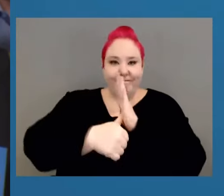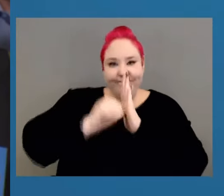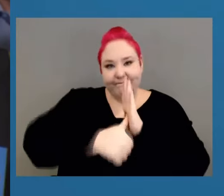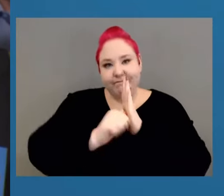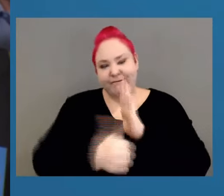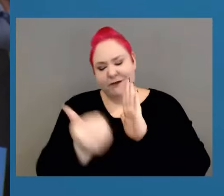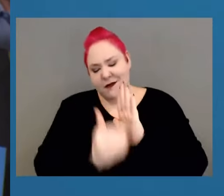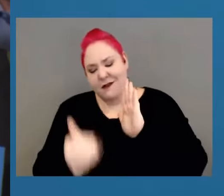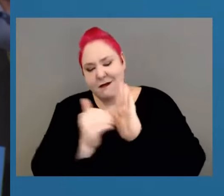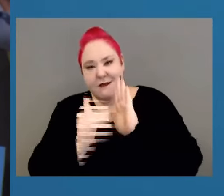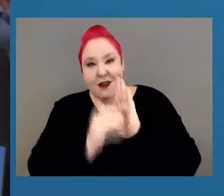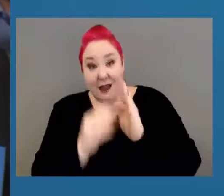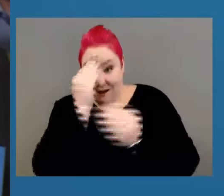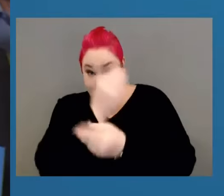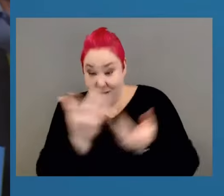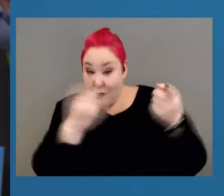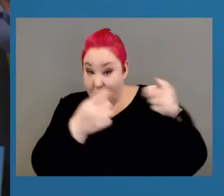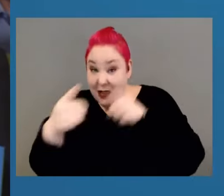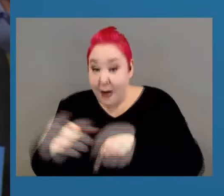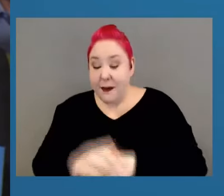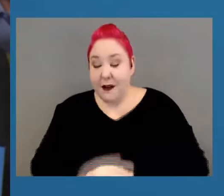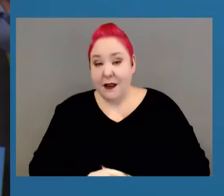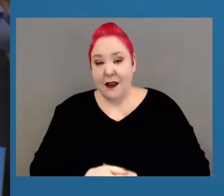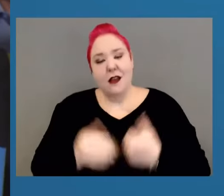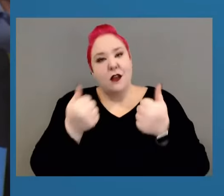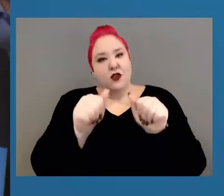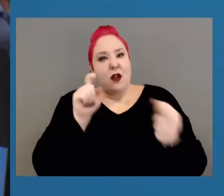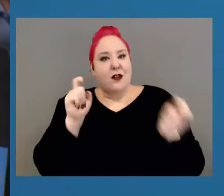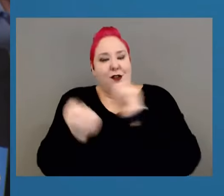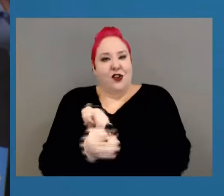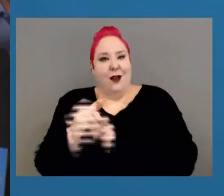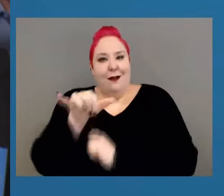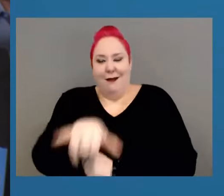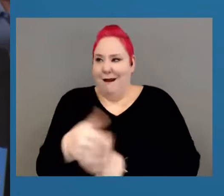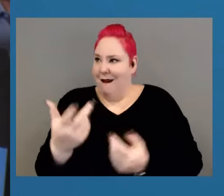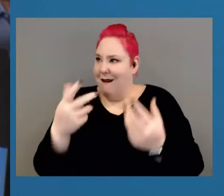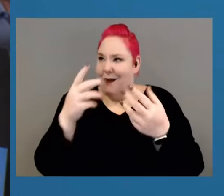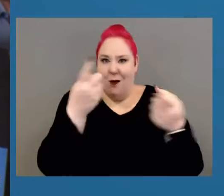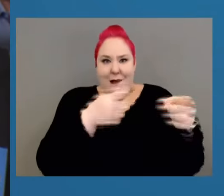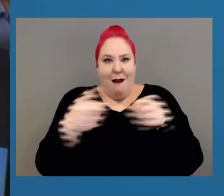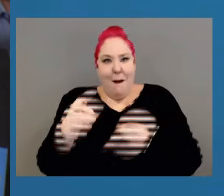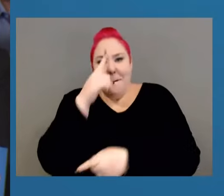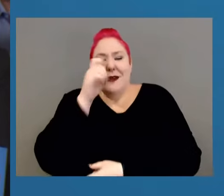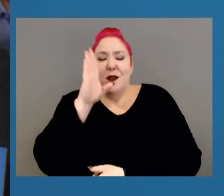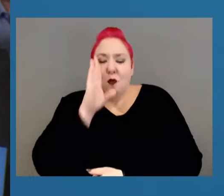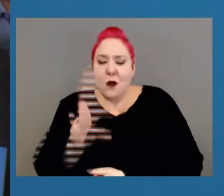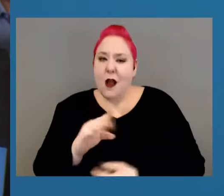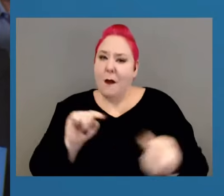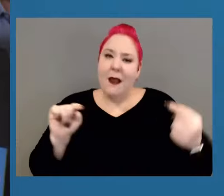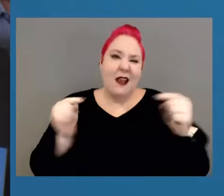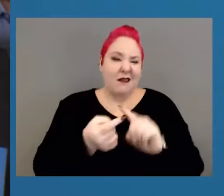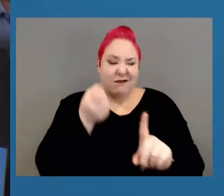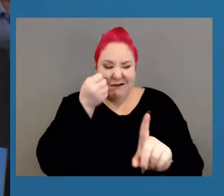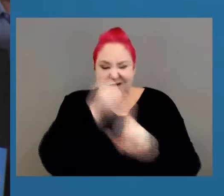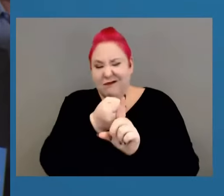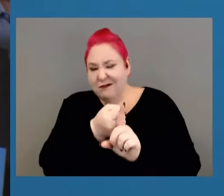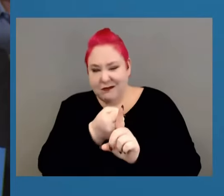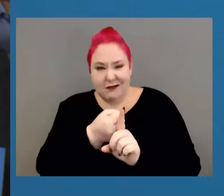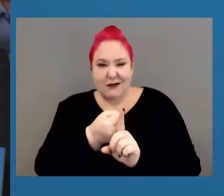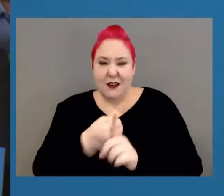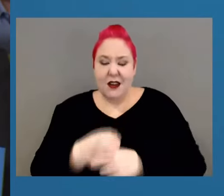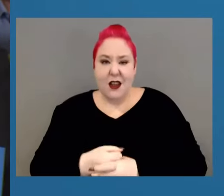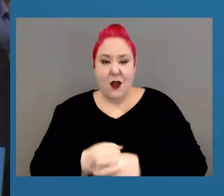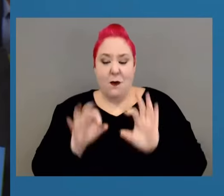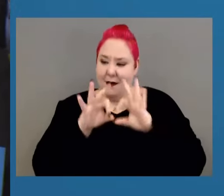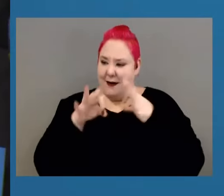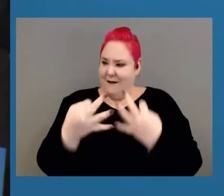happening. And try to change that dynamic because it's going to be so painful. I mean, the family's sitting there at the